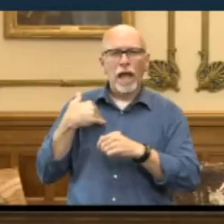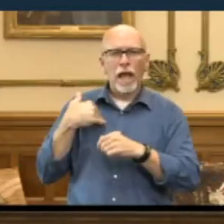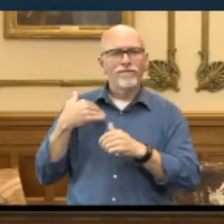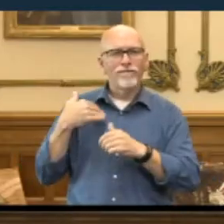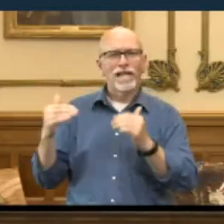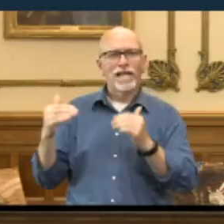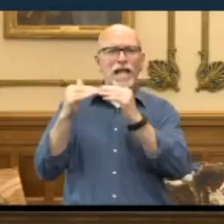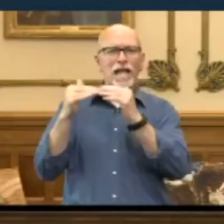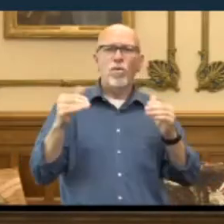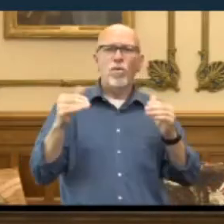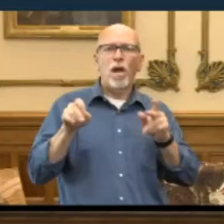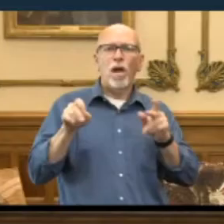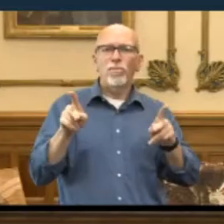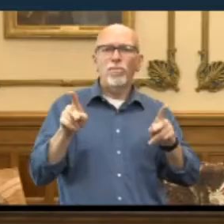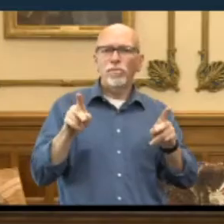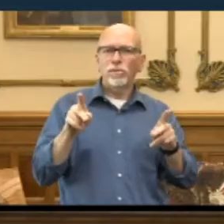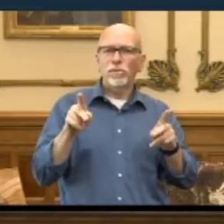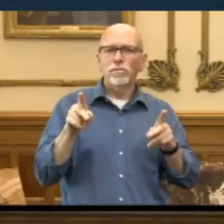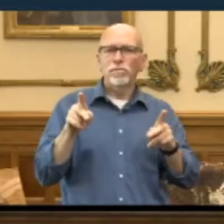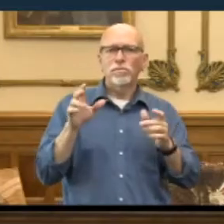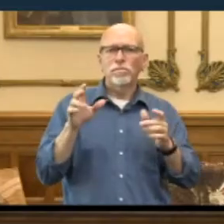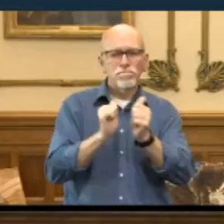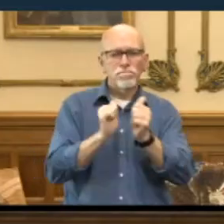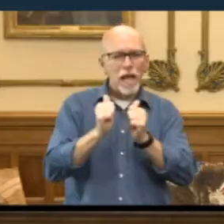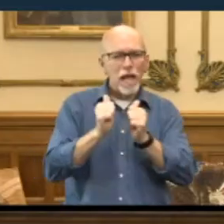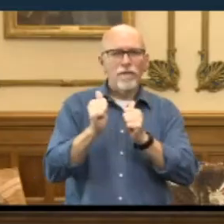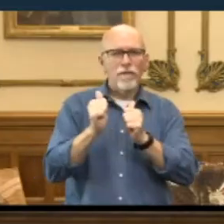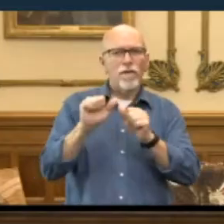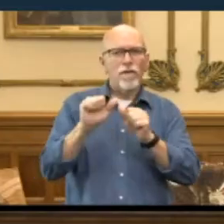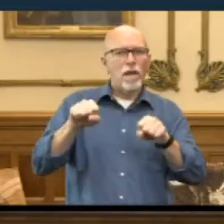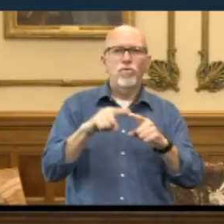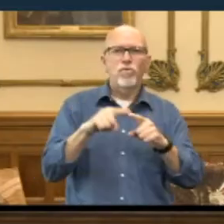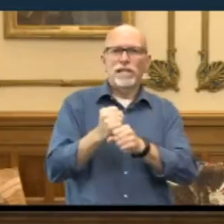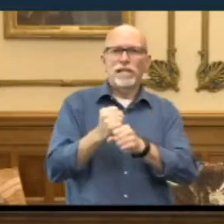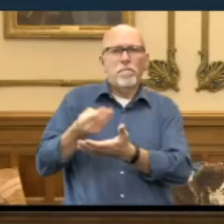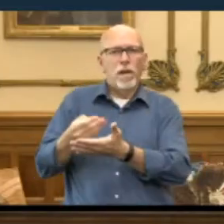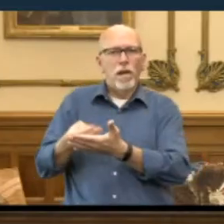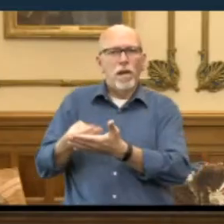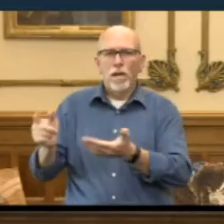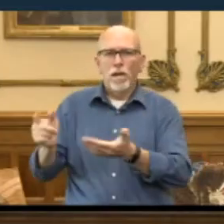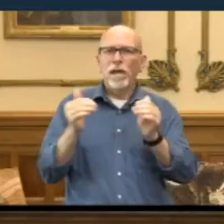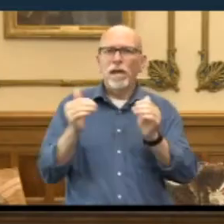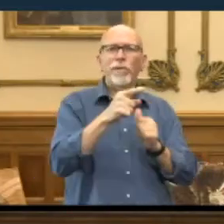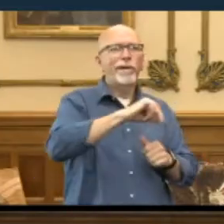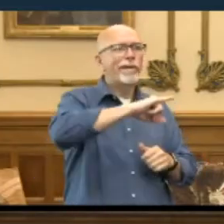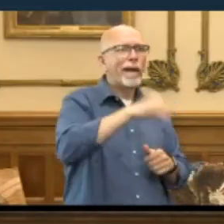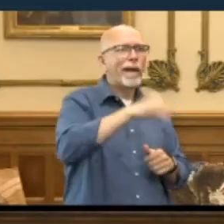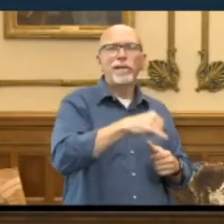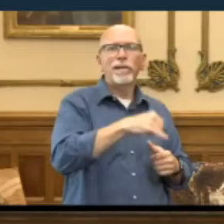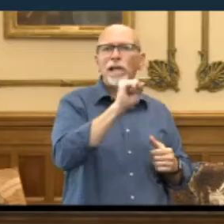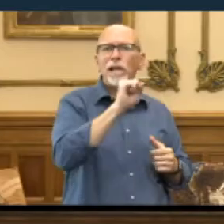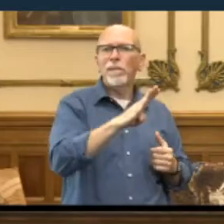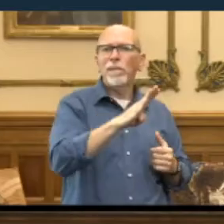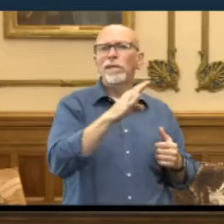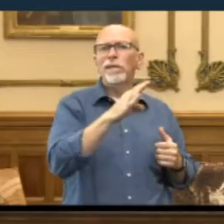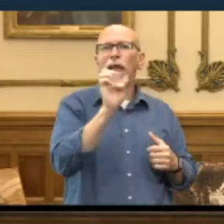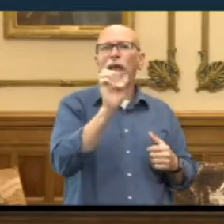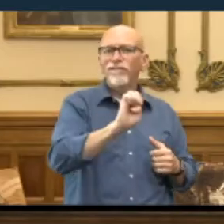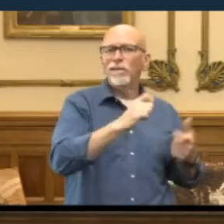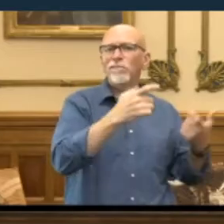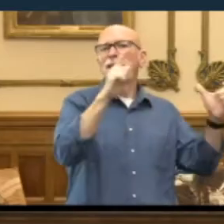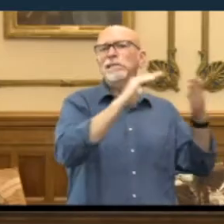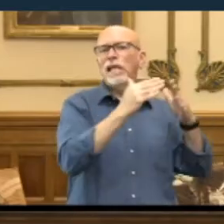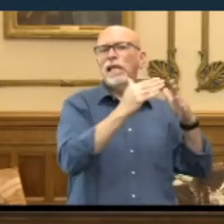much ability and competitive edge to get these dollars as Indianapolis or South Bend or Evansville, for that